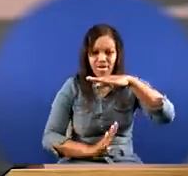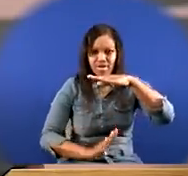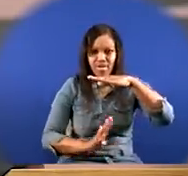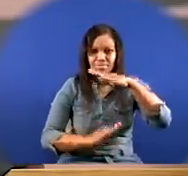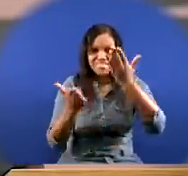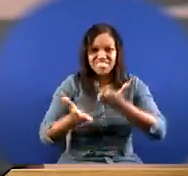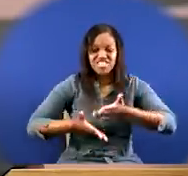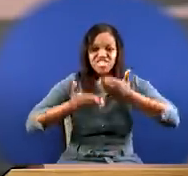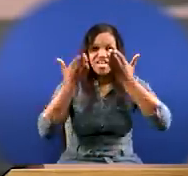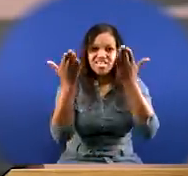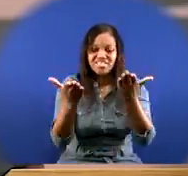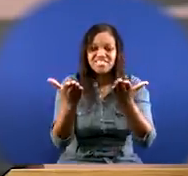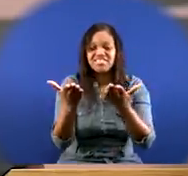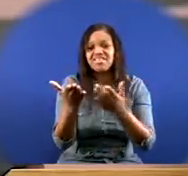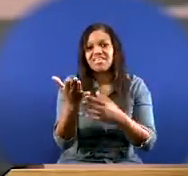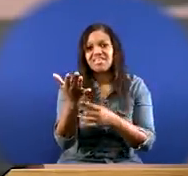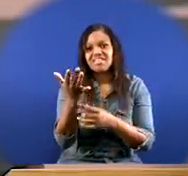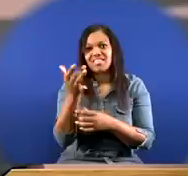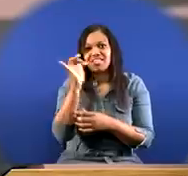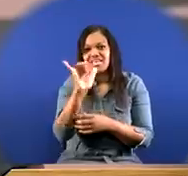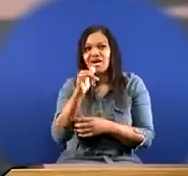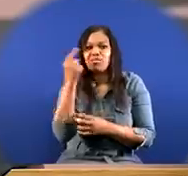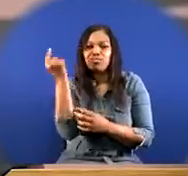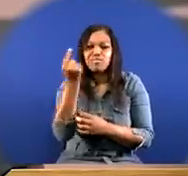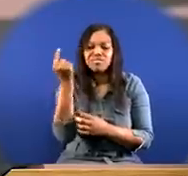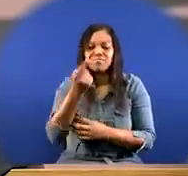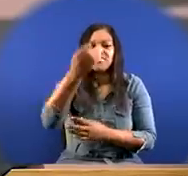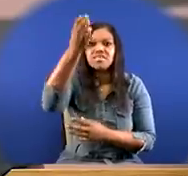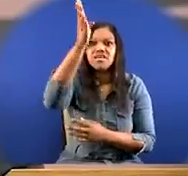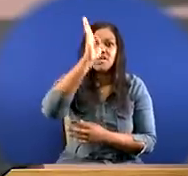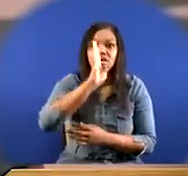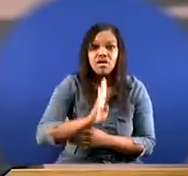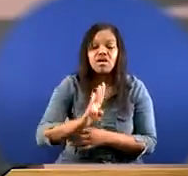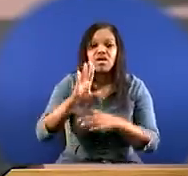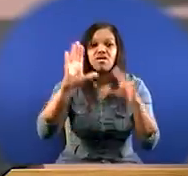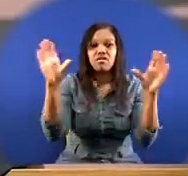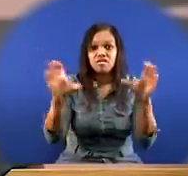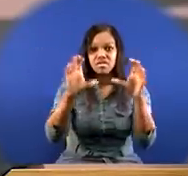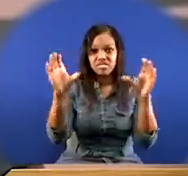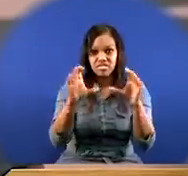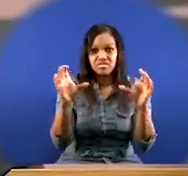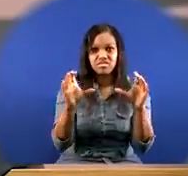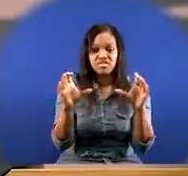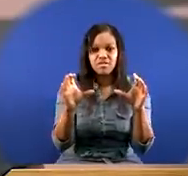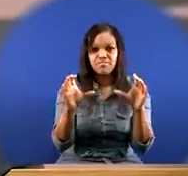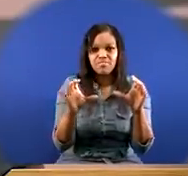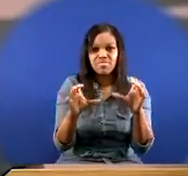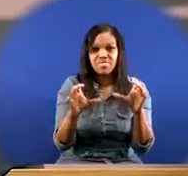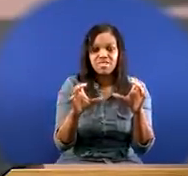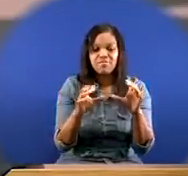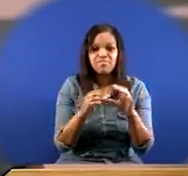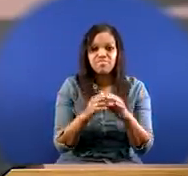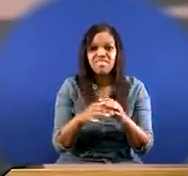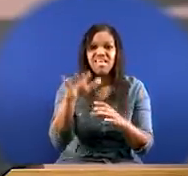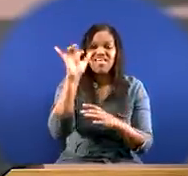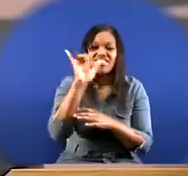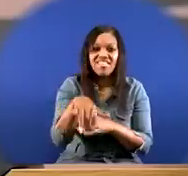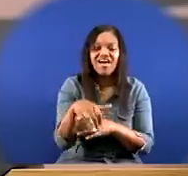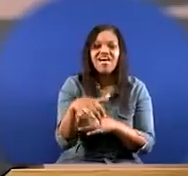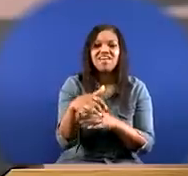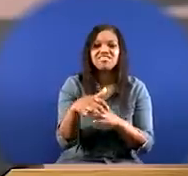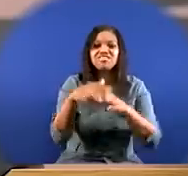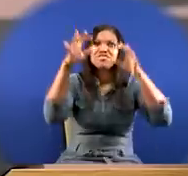suggesting that this was something God did, and that veil, that event,